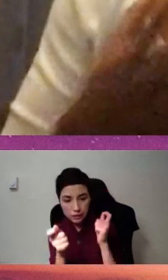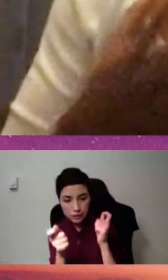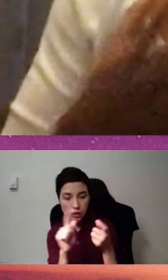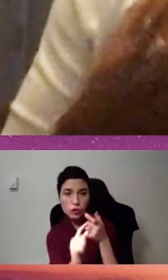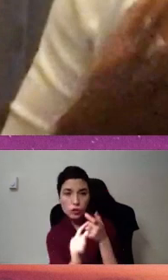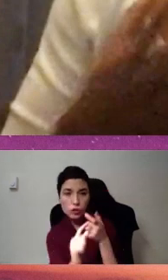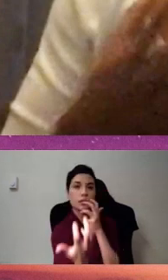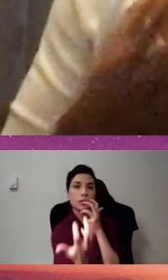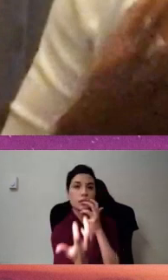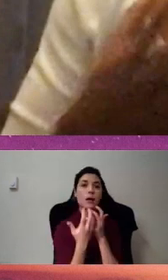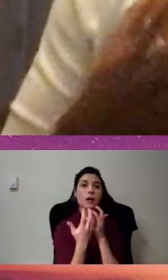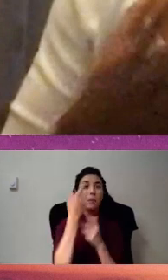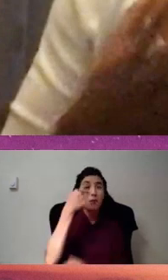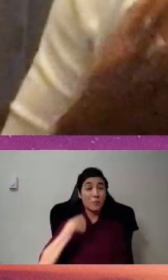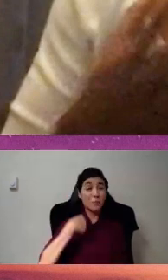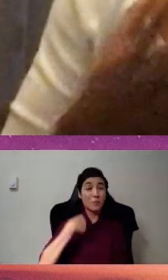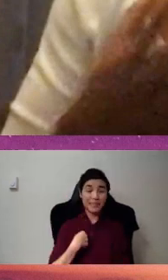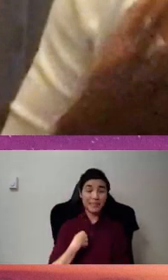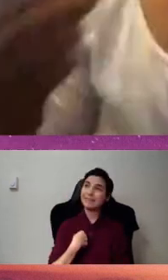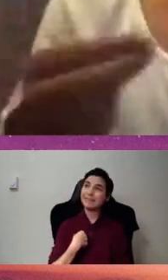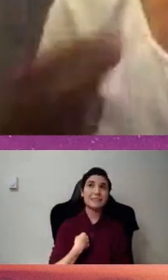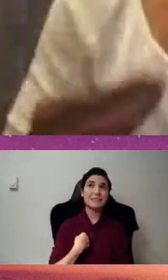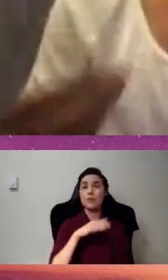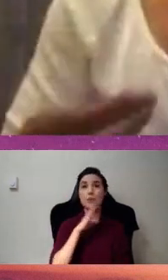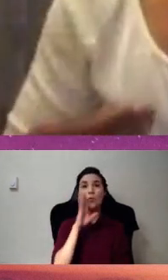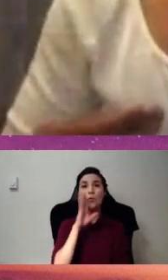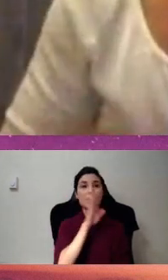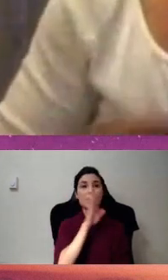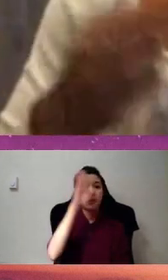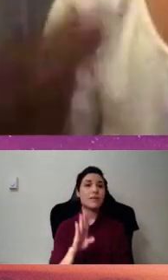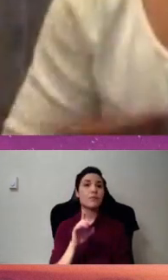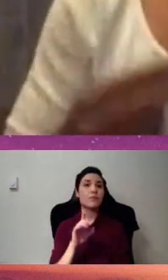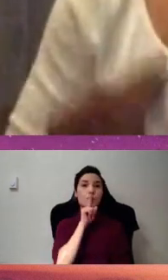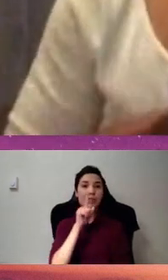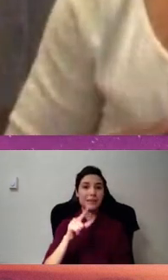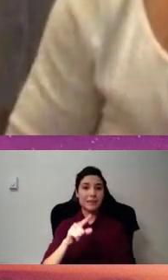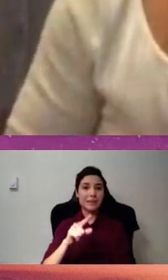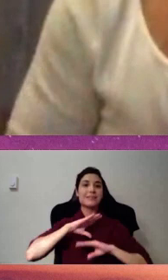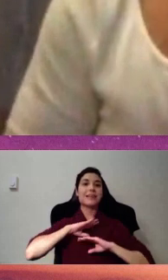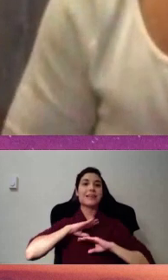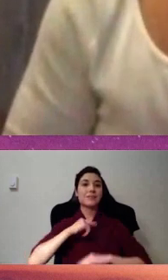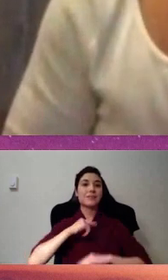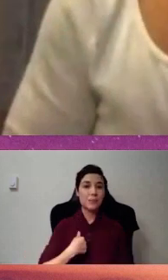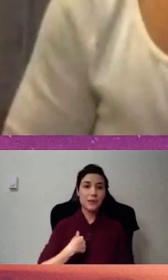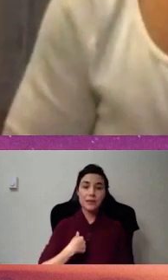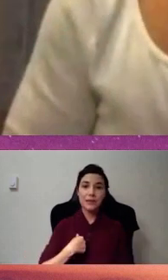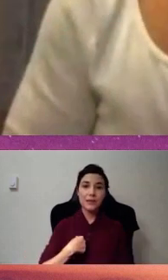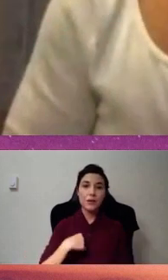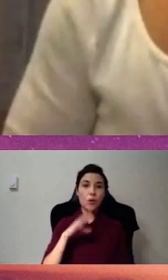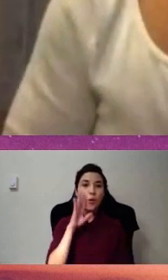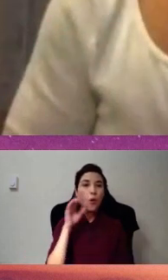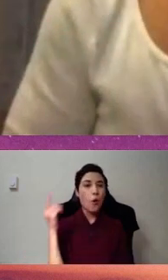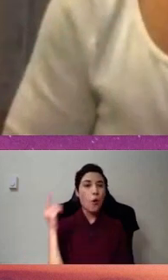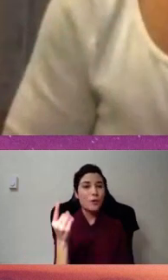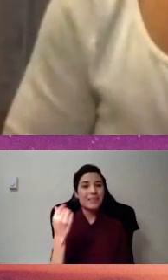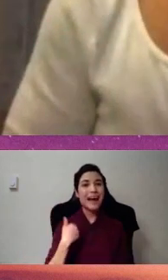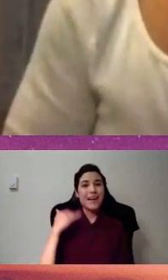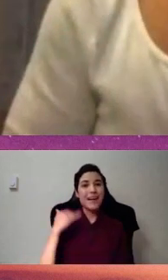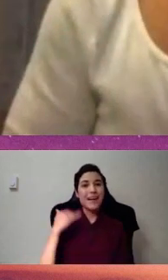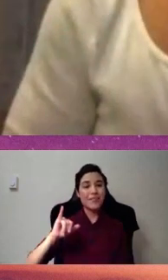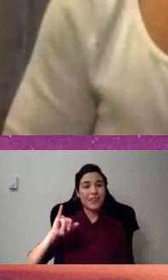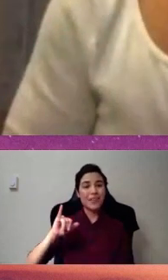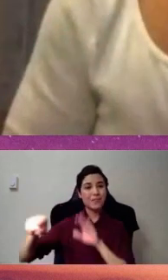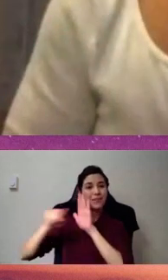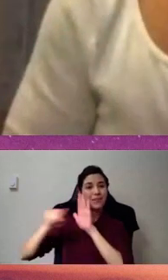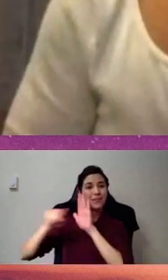going to be fulfilling. There's always going to be that underpinning power relation treading behind it. And as Randy said,